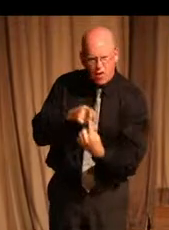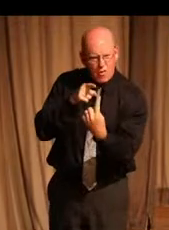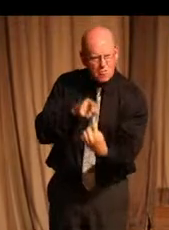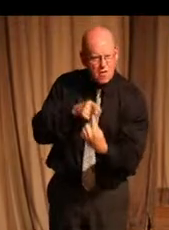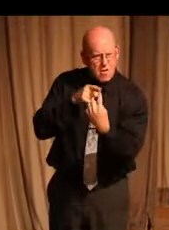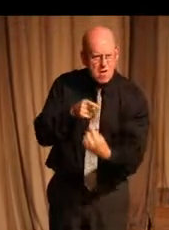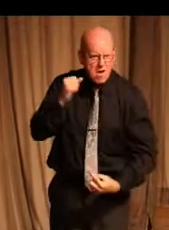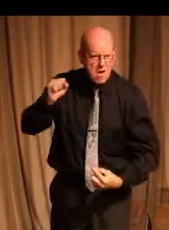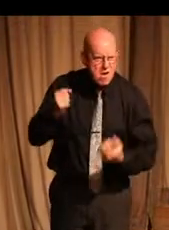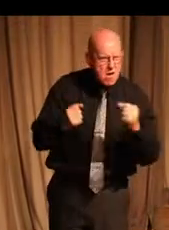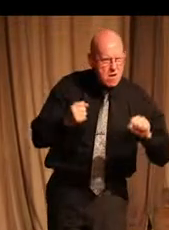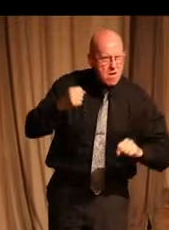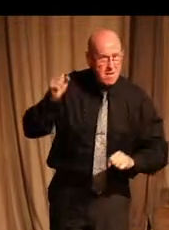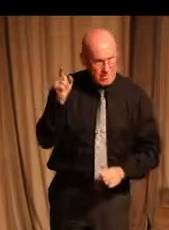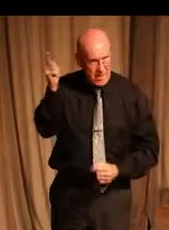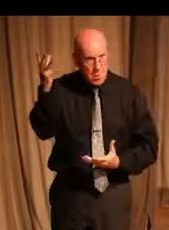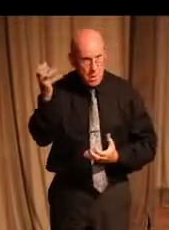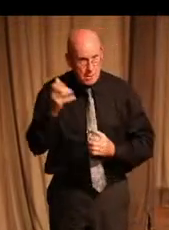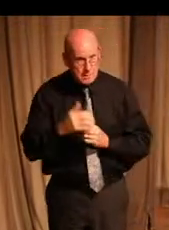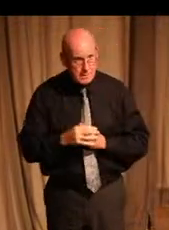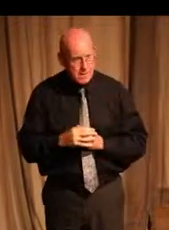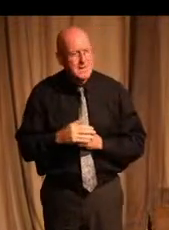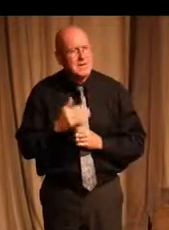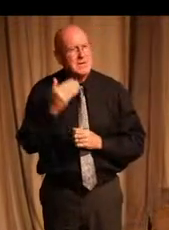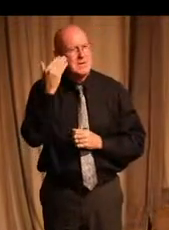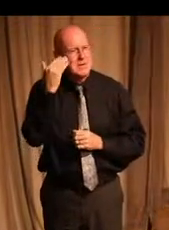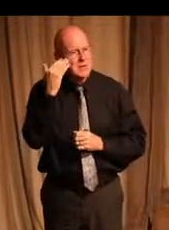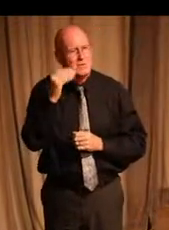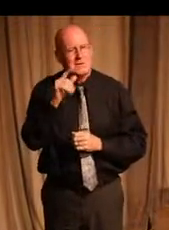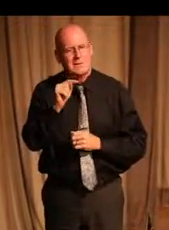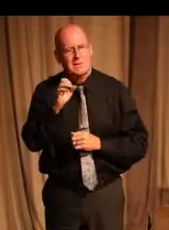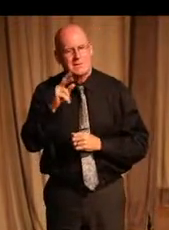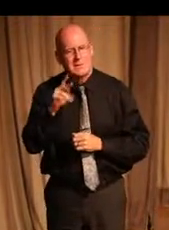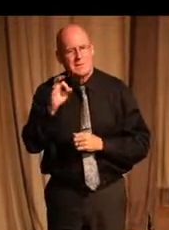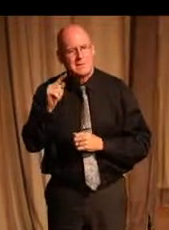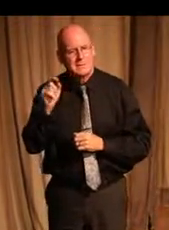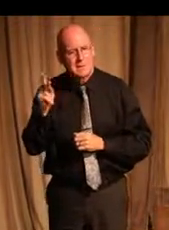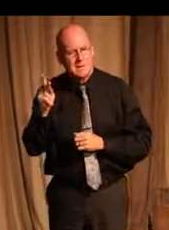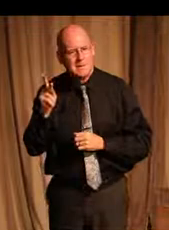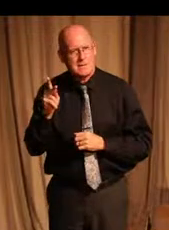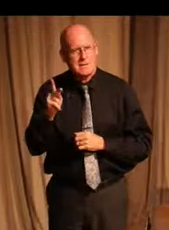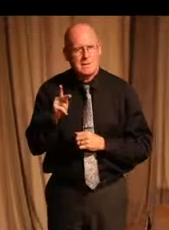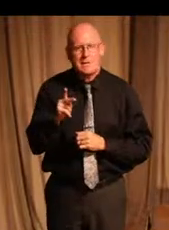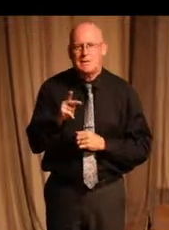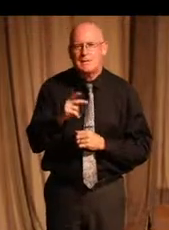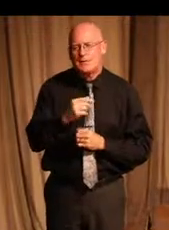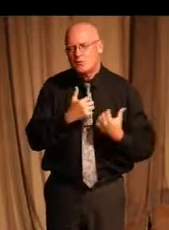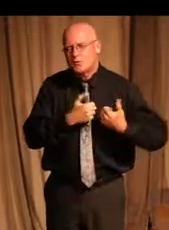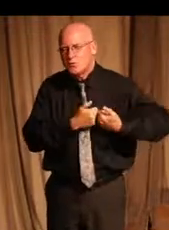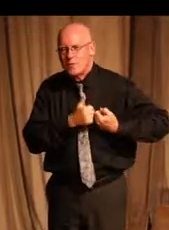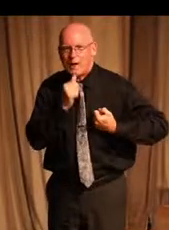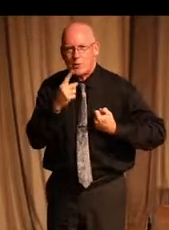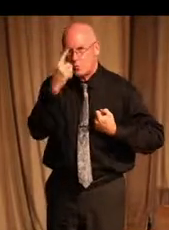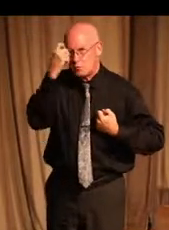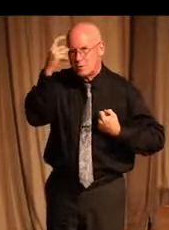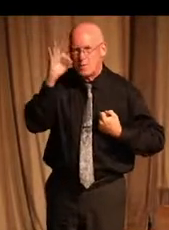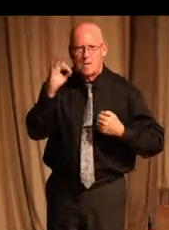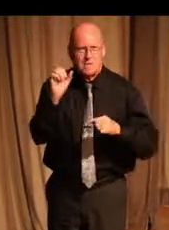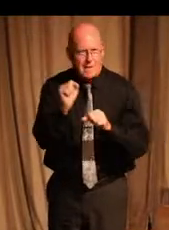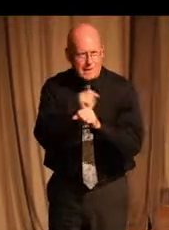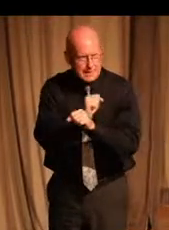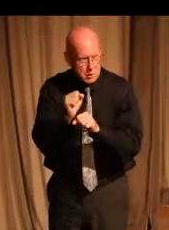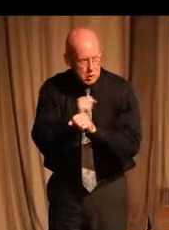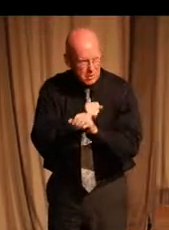But the audio from TikTok that's like, "Darling, I do not dream of labor," you know? Everybody knows